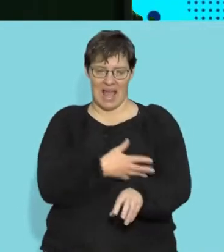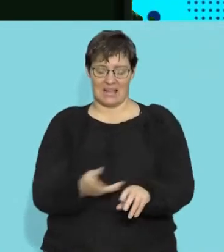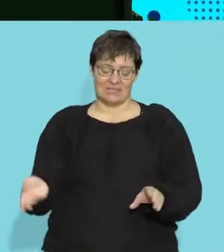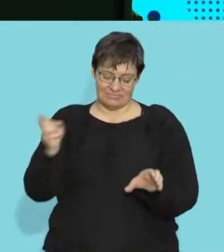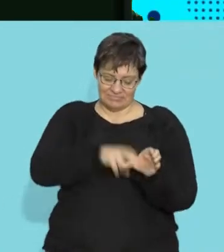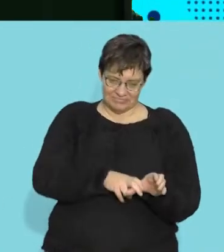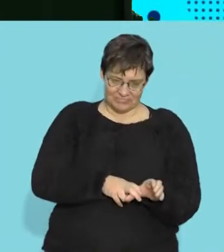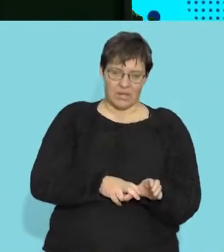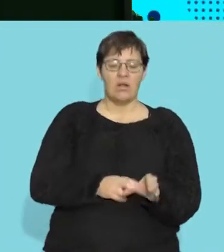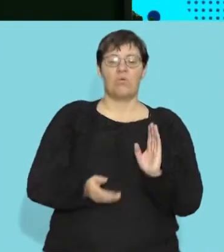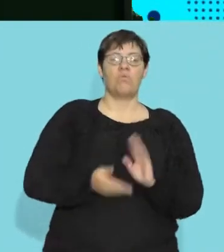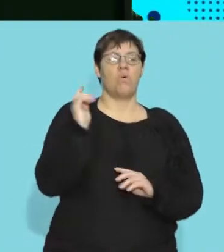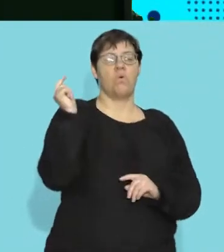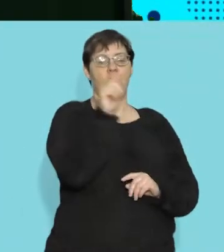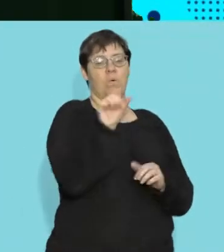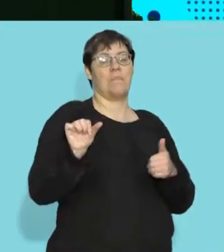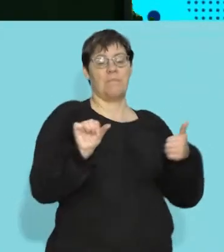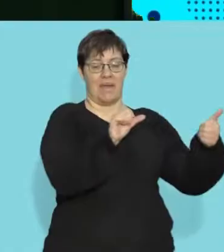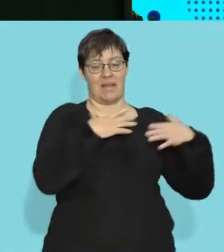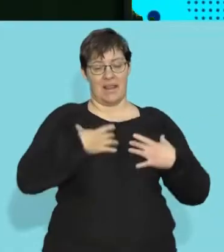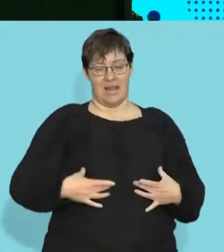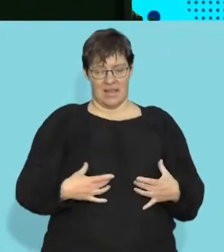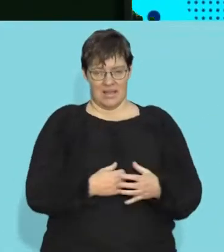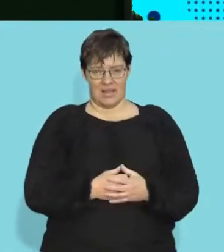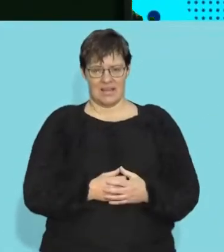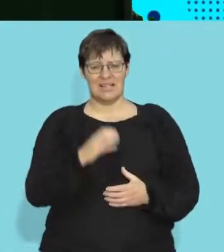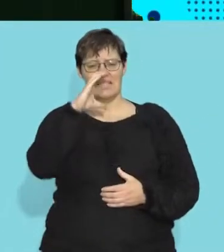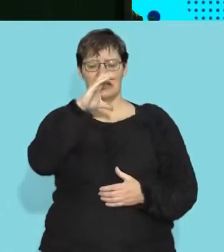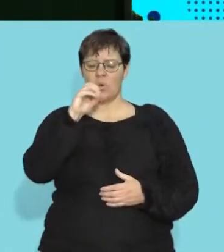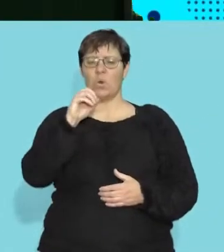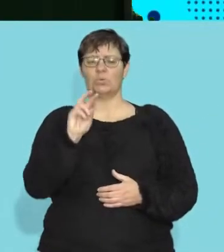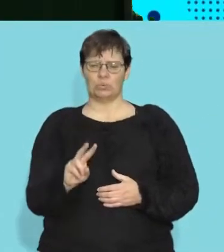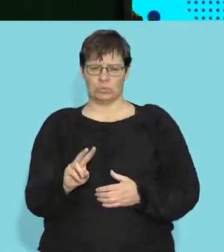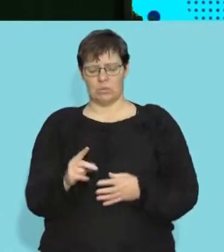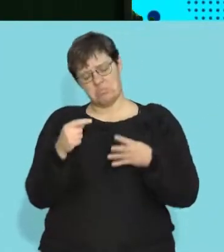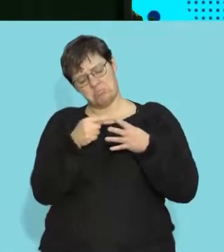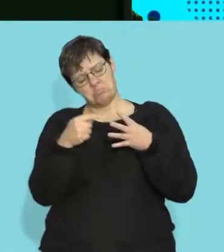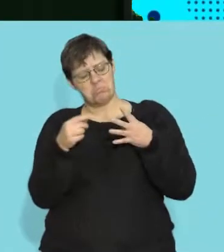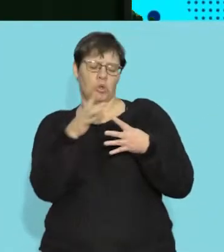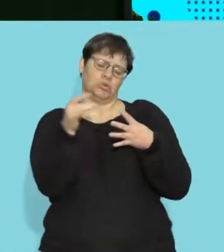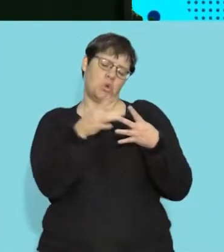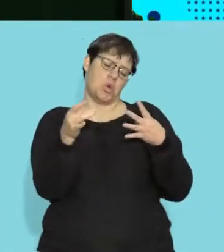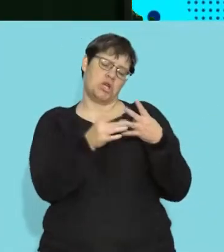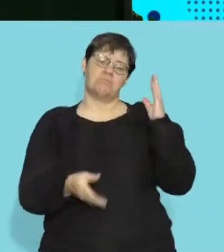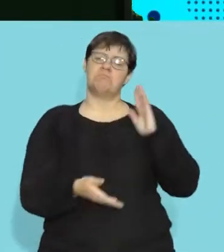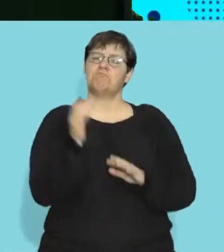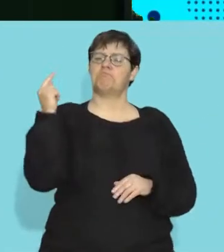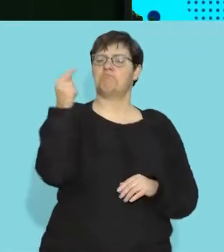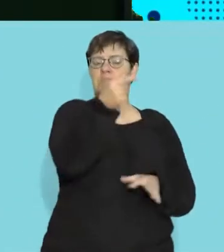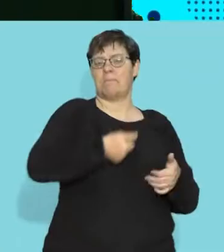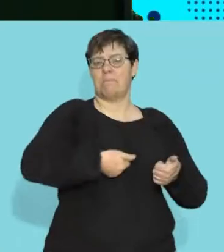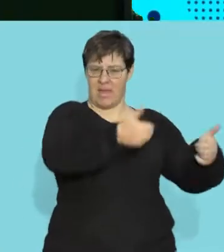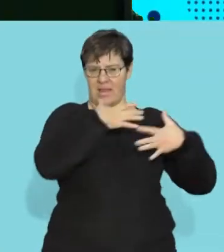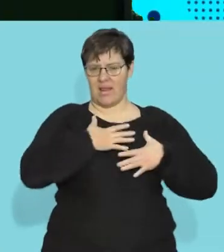blood. Now, carbon dioxide has a few more choices how it's going to